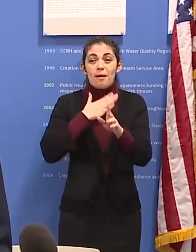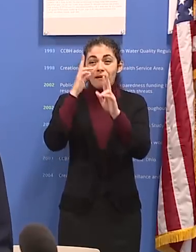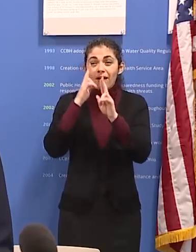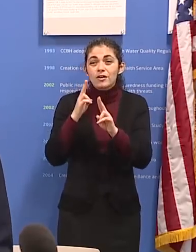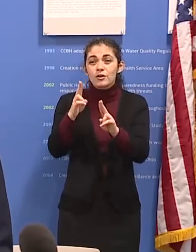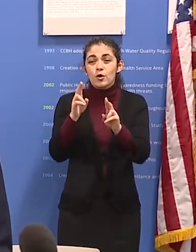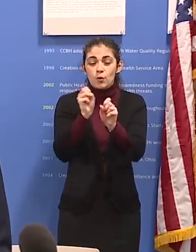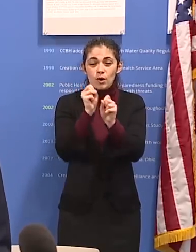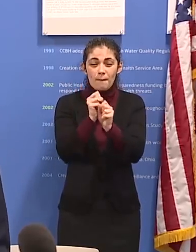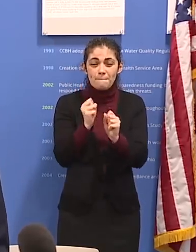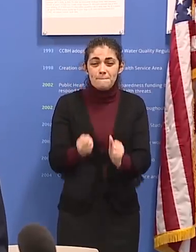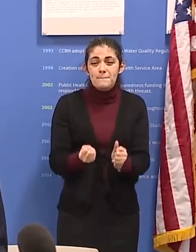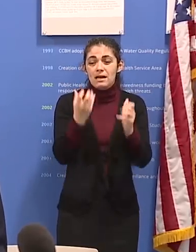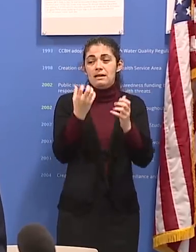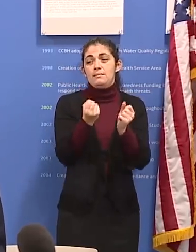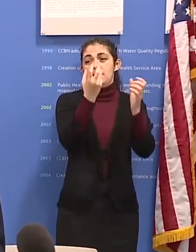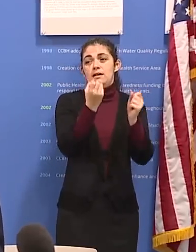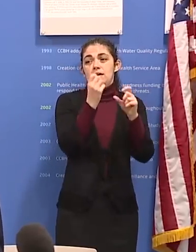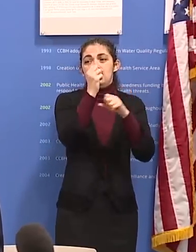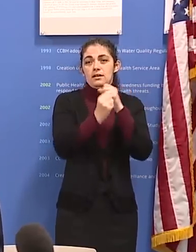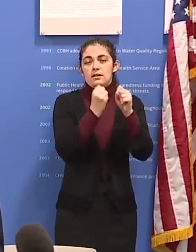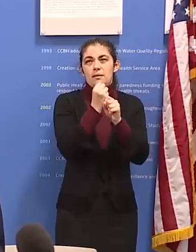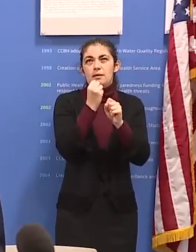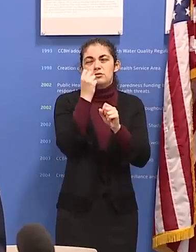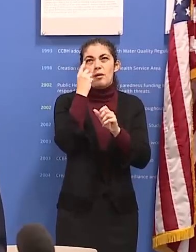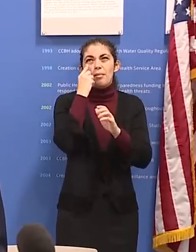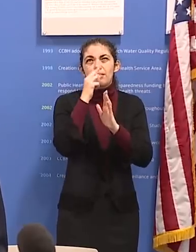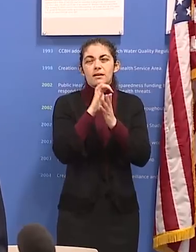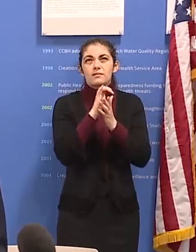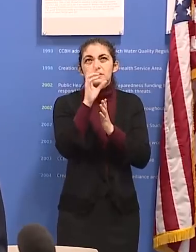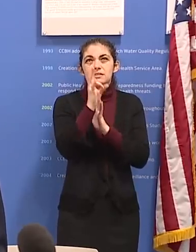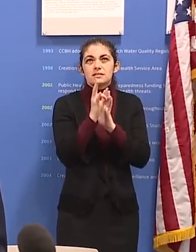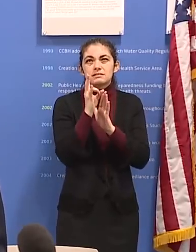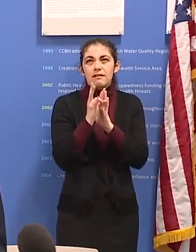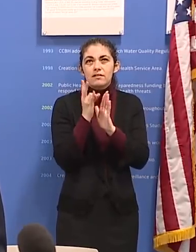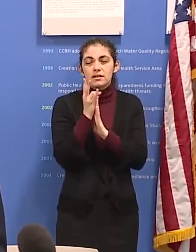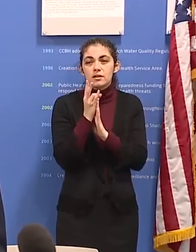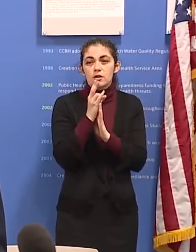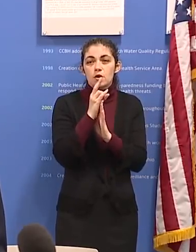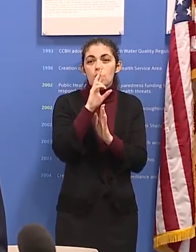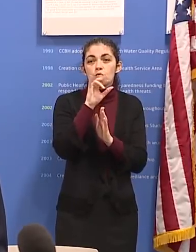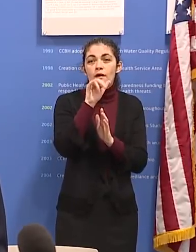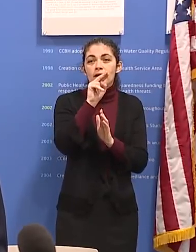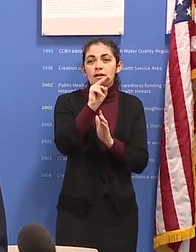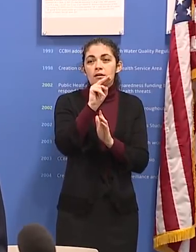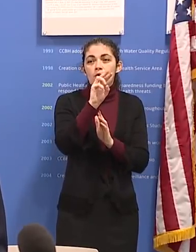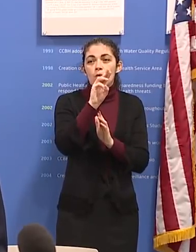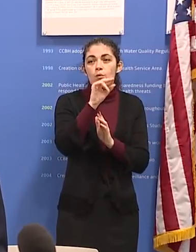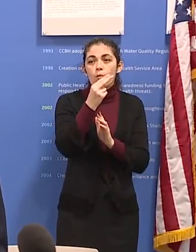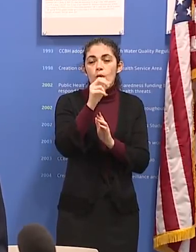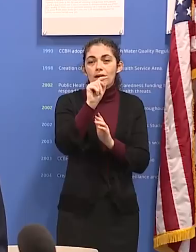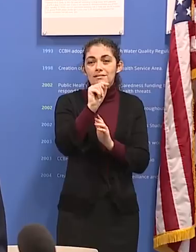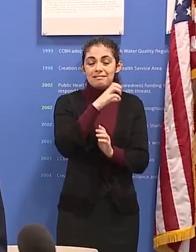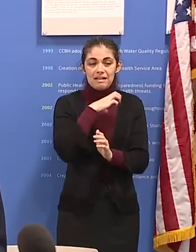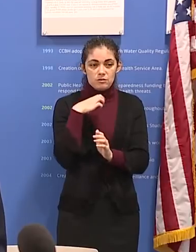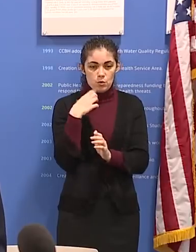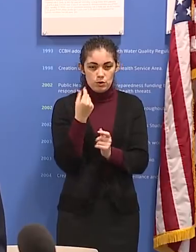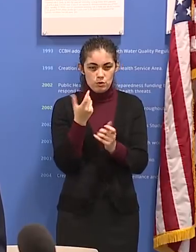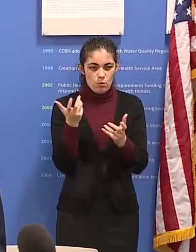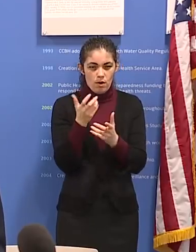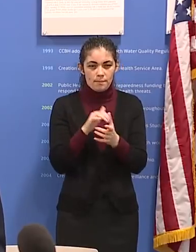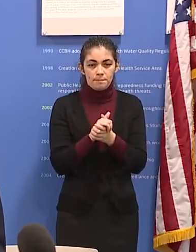to serve for many years now, I think 7 years, as a co-chair of the Ryan White Planning Council. For what we do there